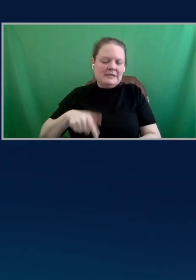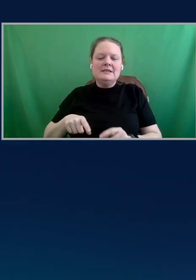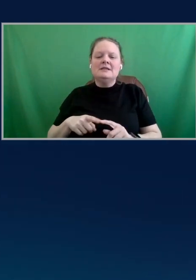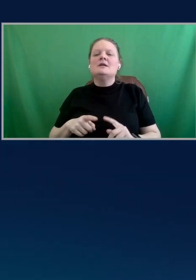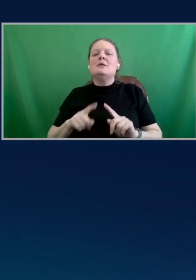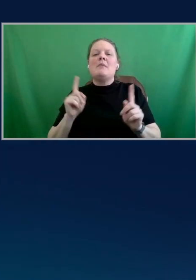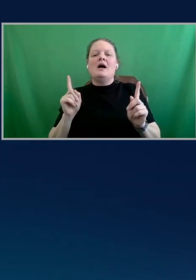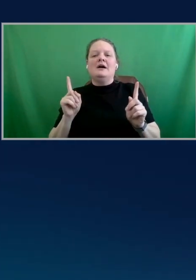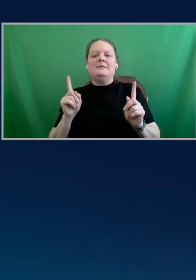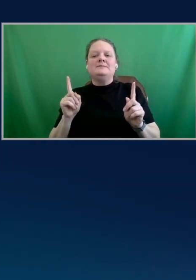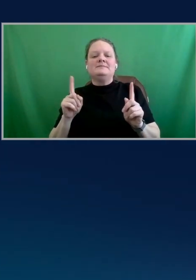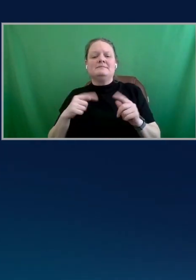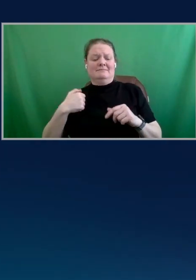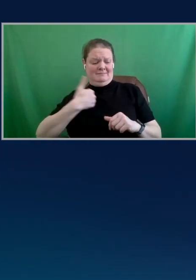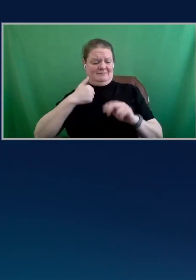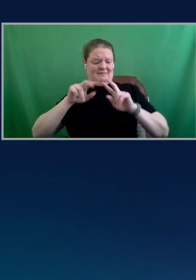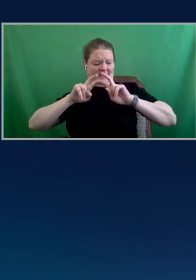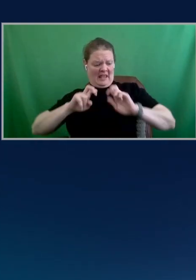an analyst,